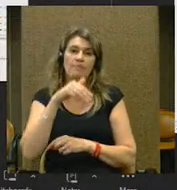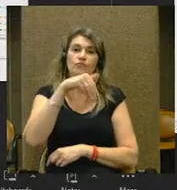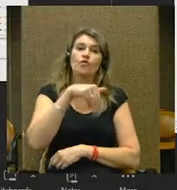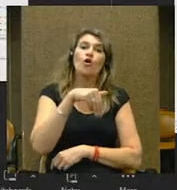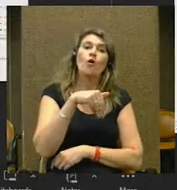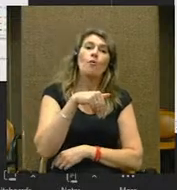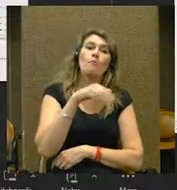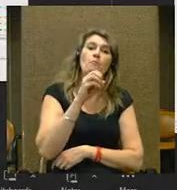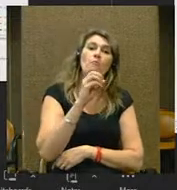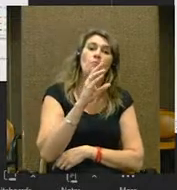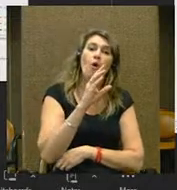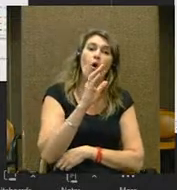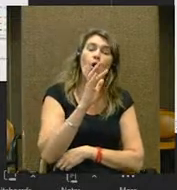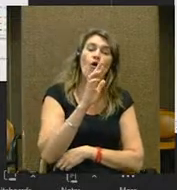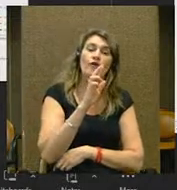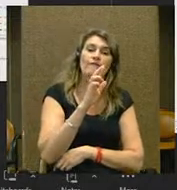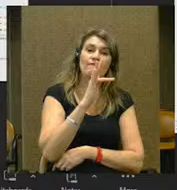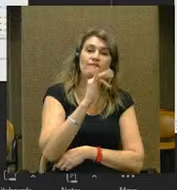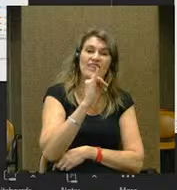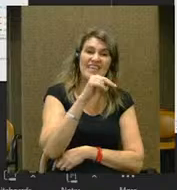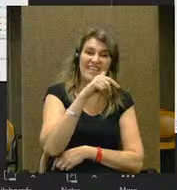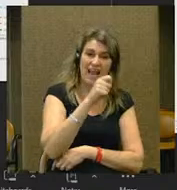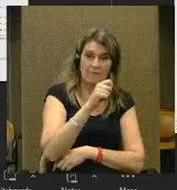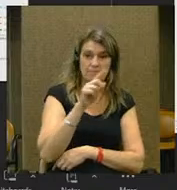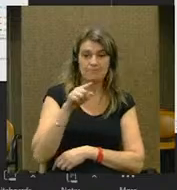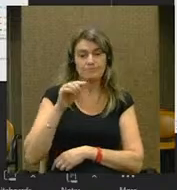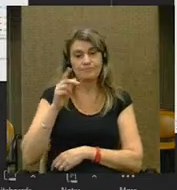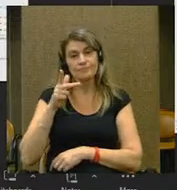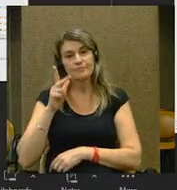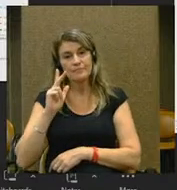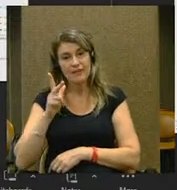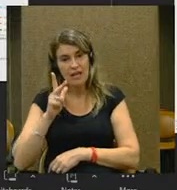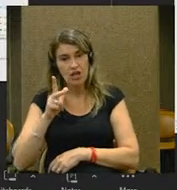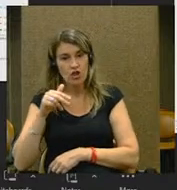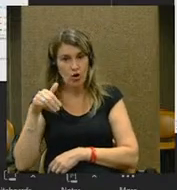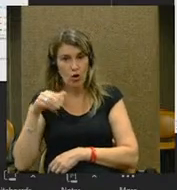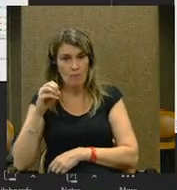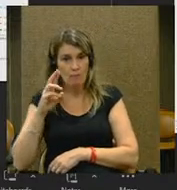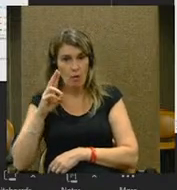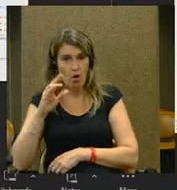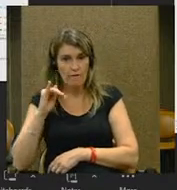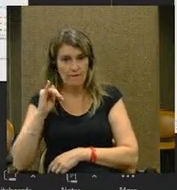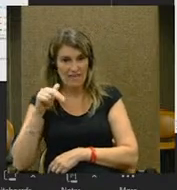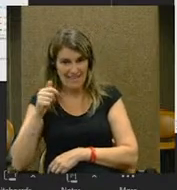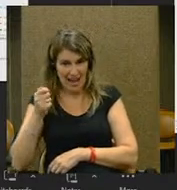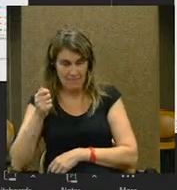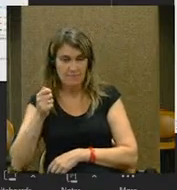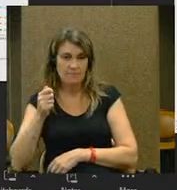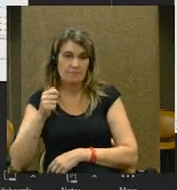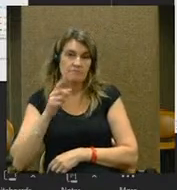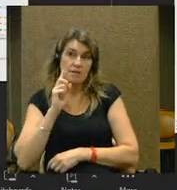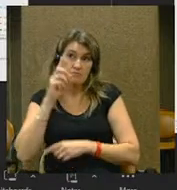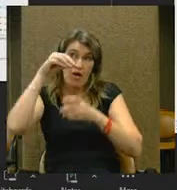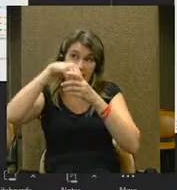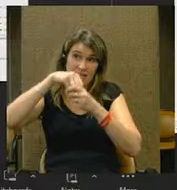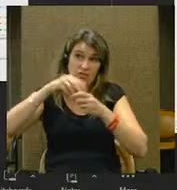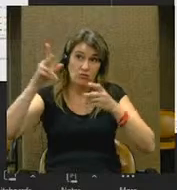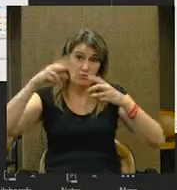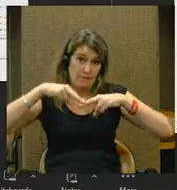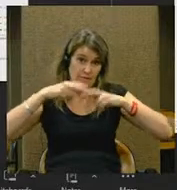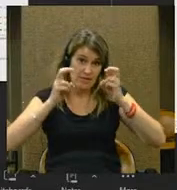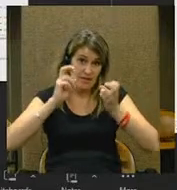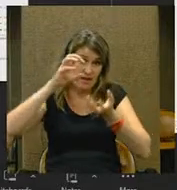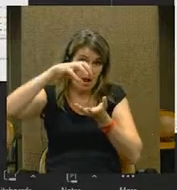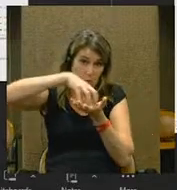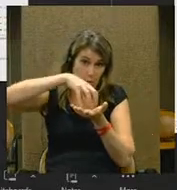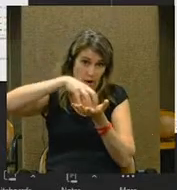of opioid agonist therapies that are used in British Columbia, and this shows the rapid